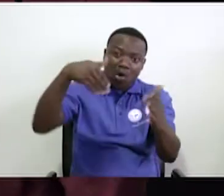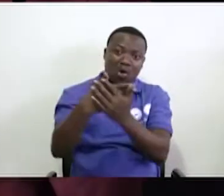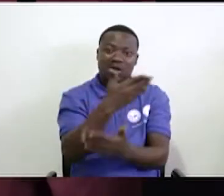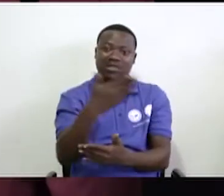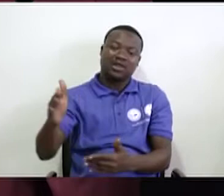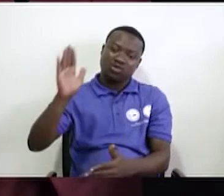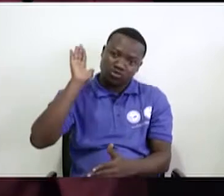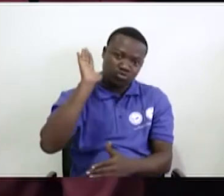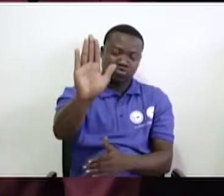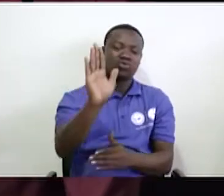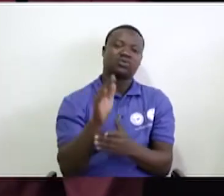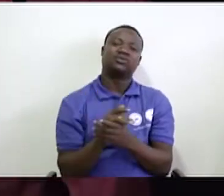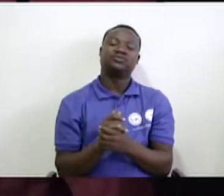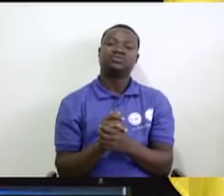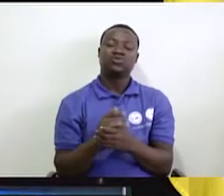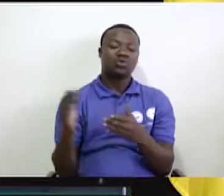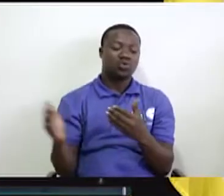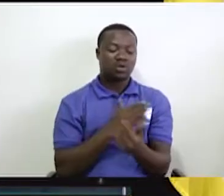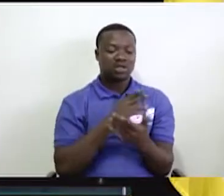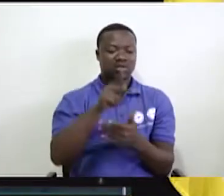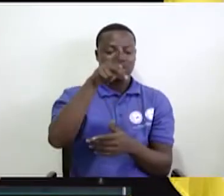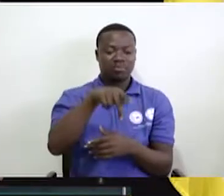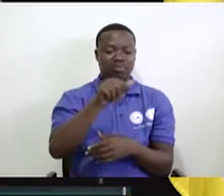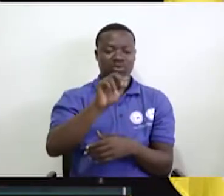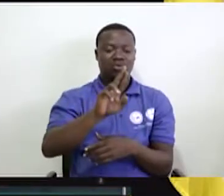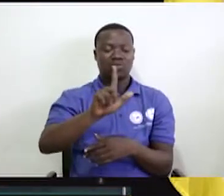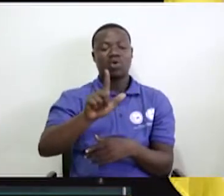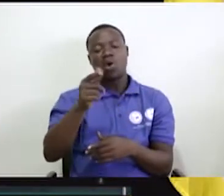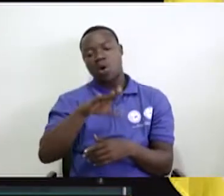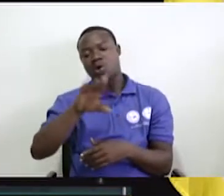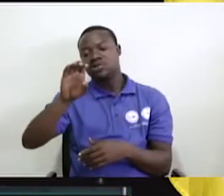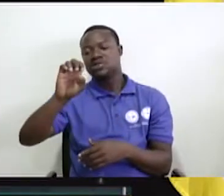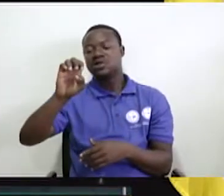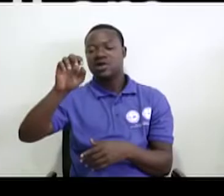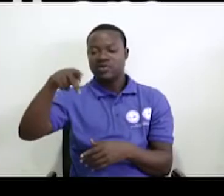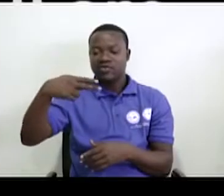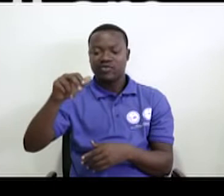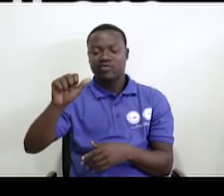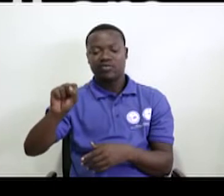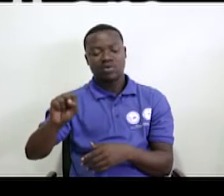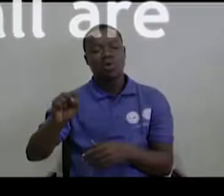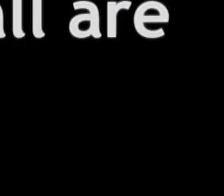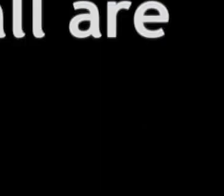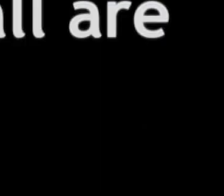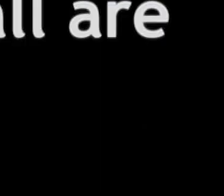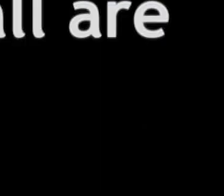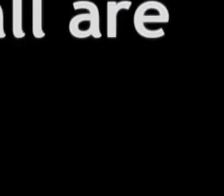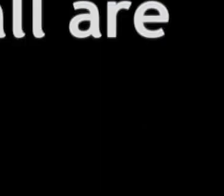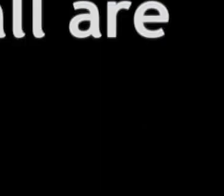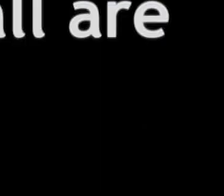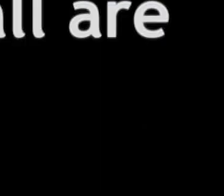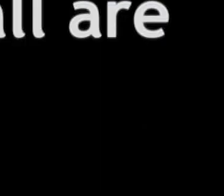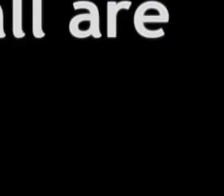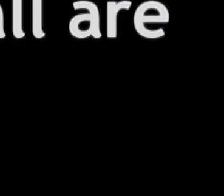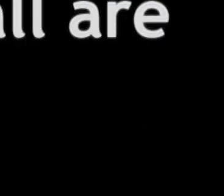are yours. Adina yamodia. Whether Paul or Apollos or Cephas. Se Paulo, se Apollo, se Cephas. Or